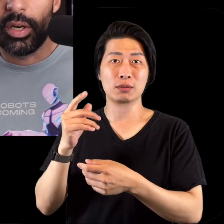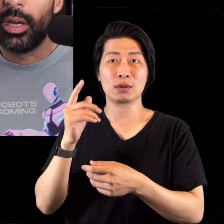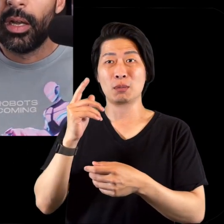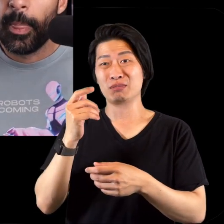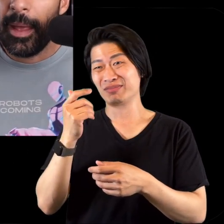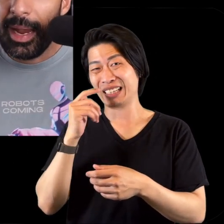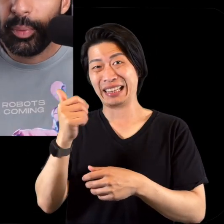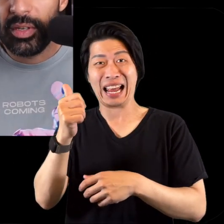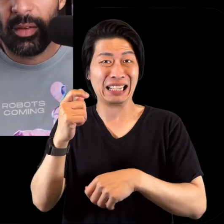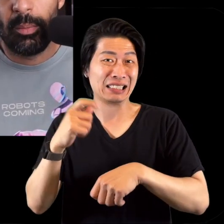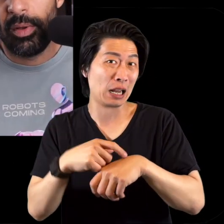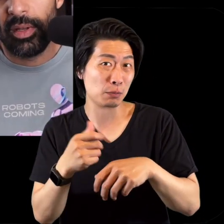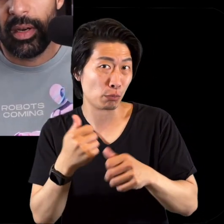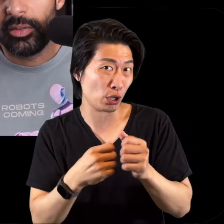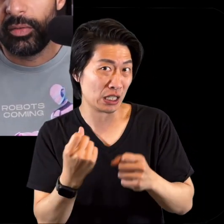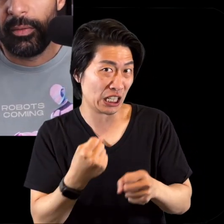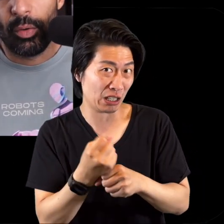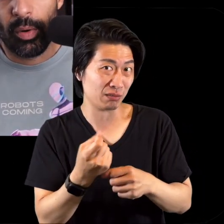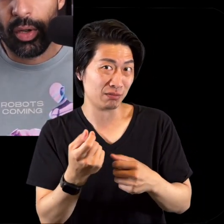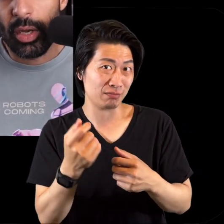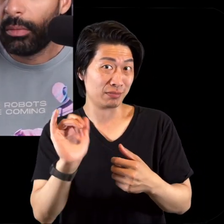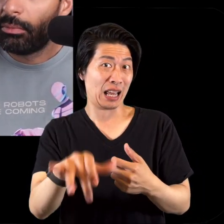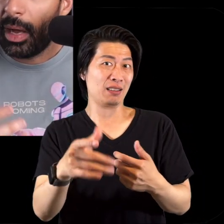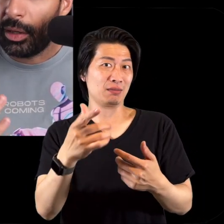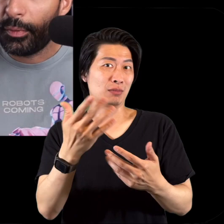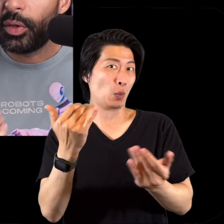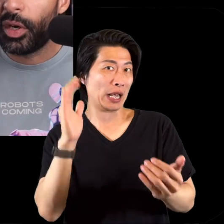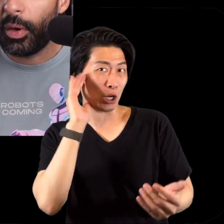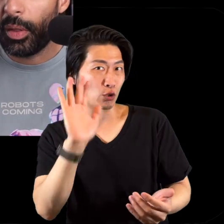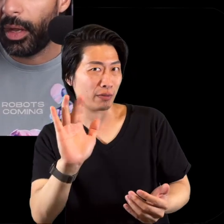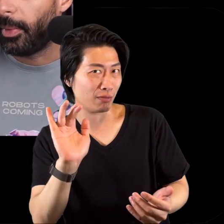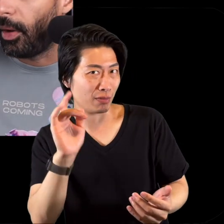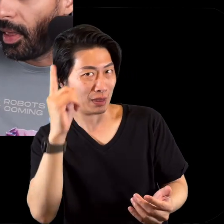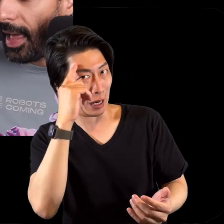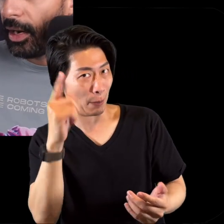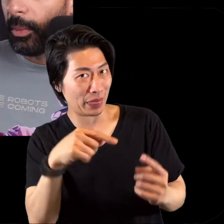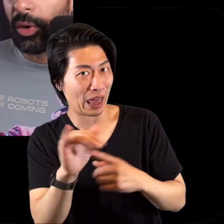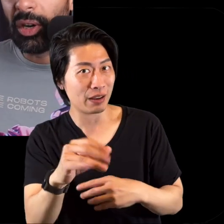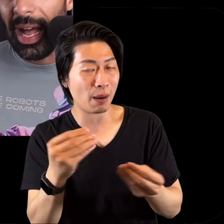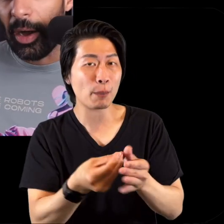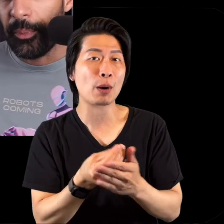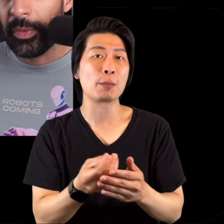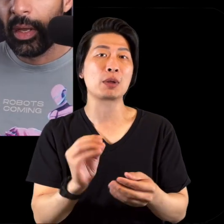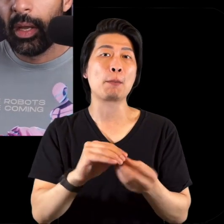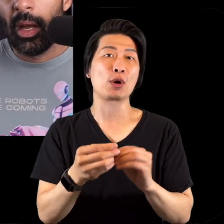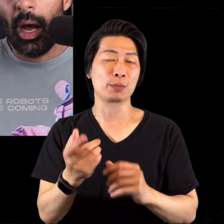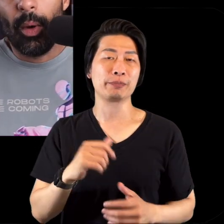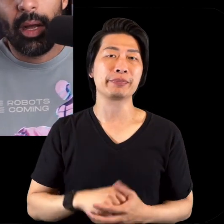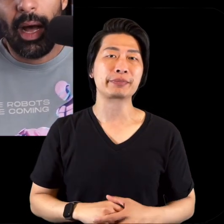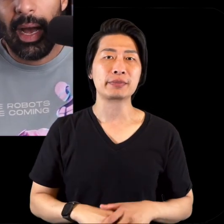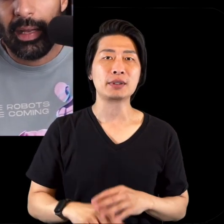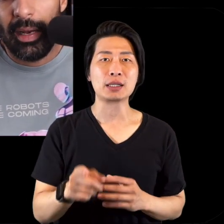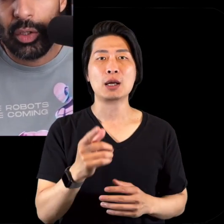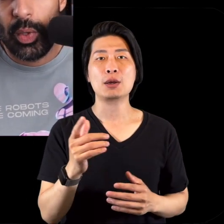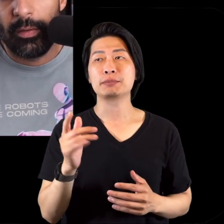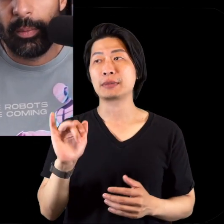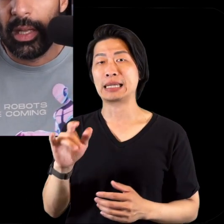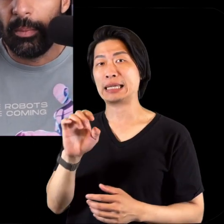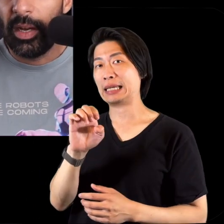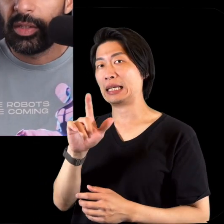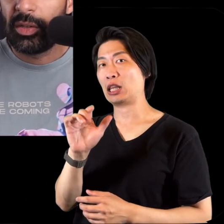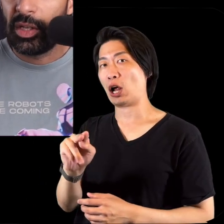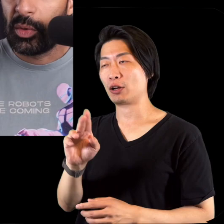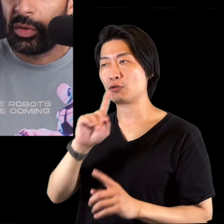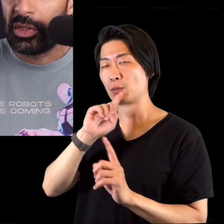per year. $8.7 billion in revenue per year. I'd love to hear what you think about that number. Now, I want to highlight a tweet from